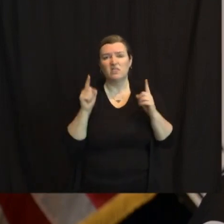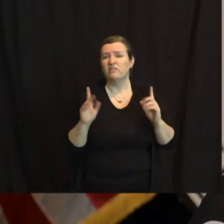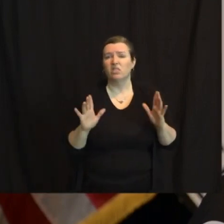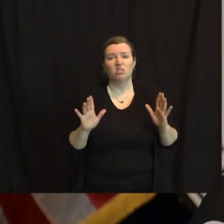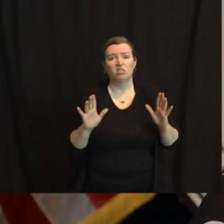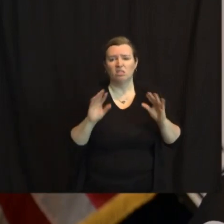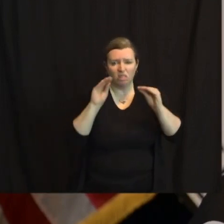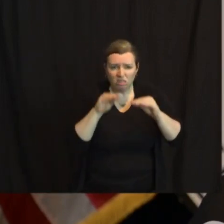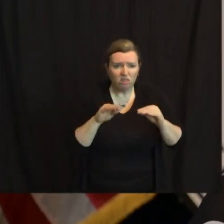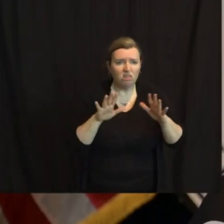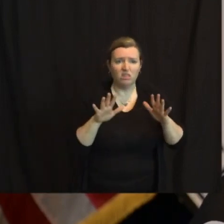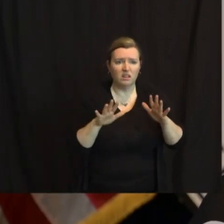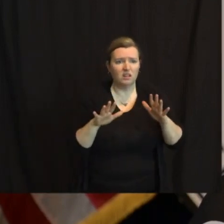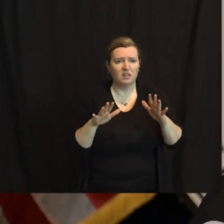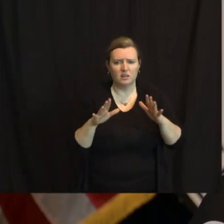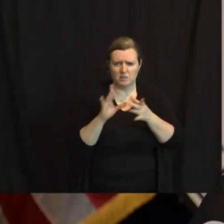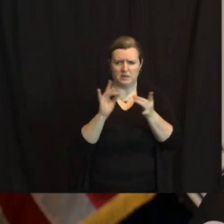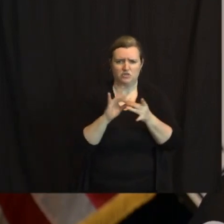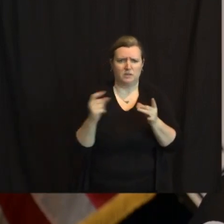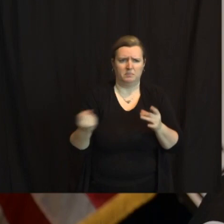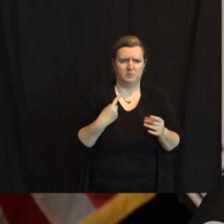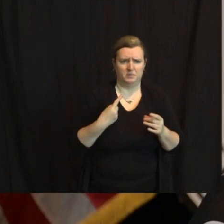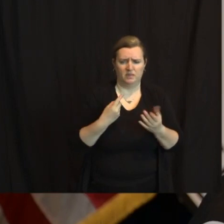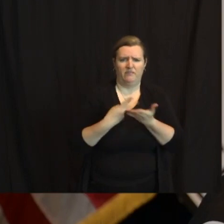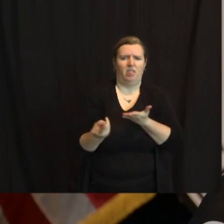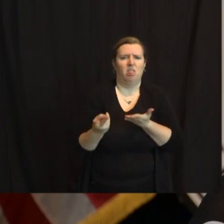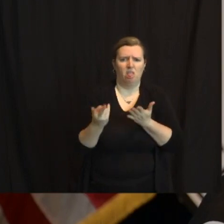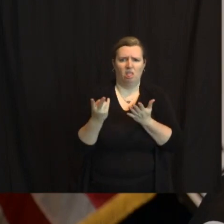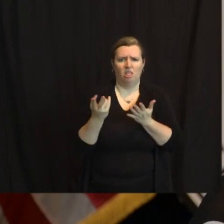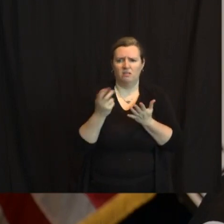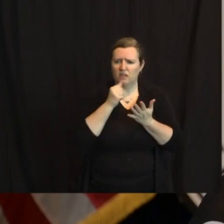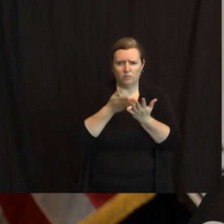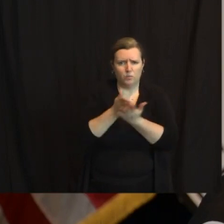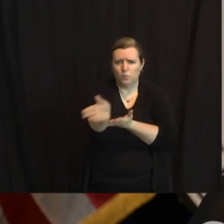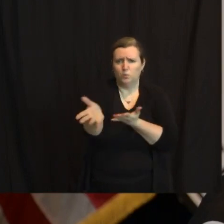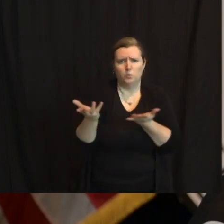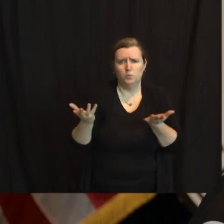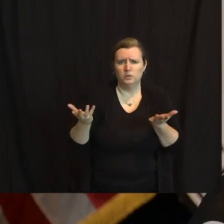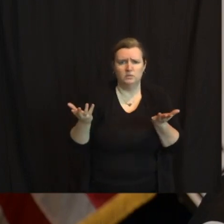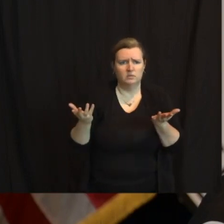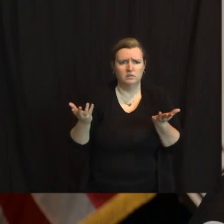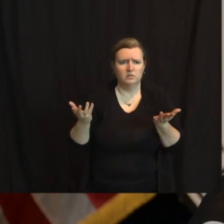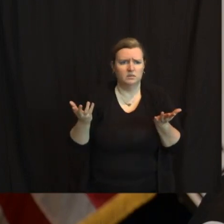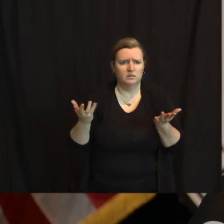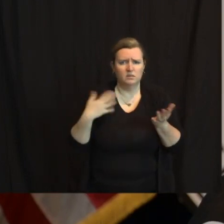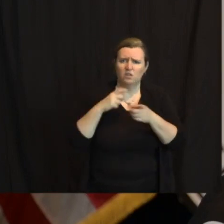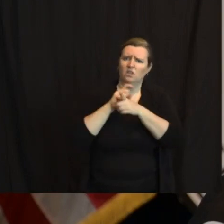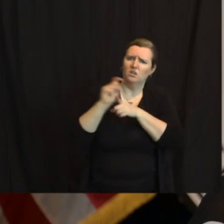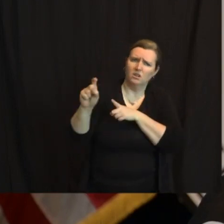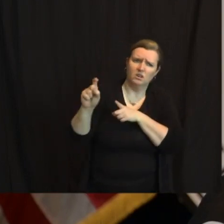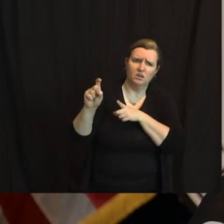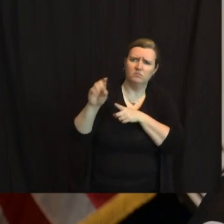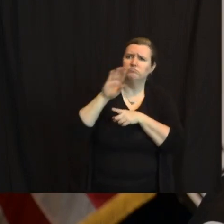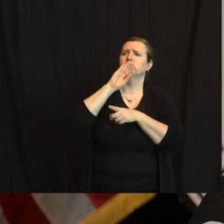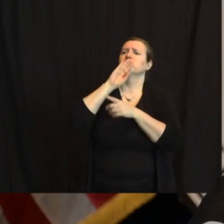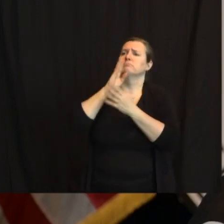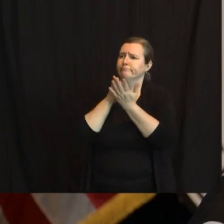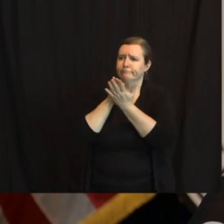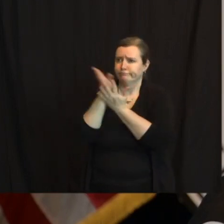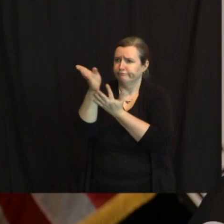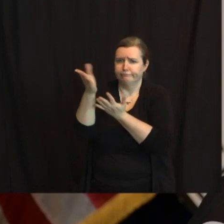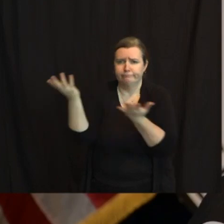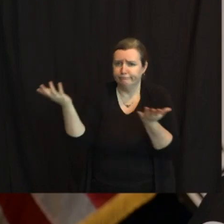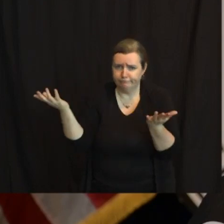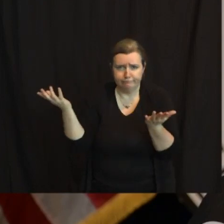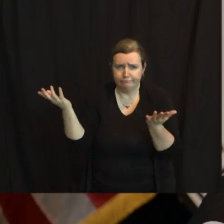failed. If they can't get in by phone, how do they proceed? Maybe just one last one here is some people said they